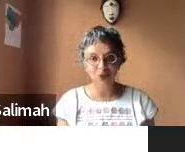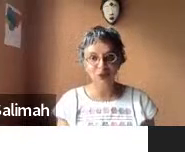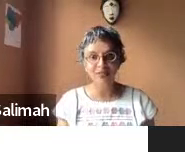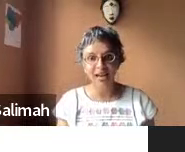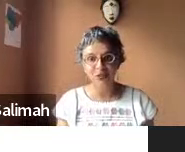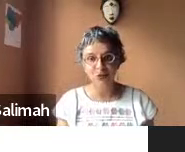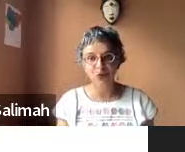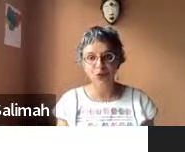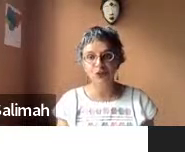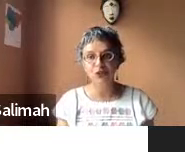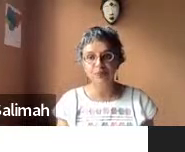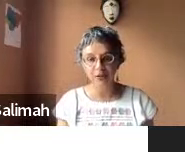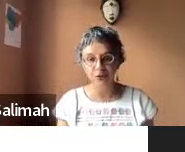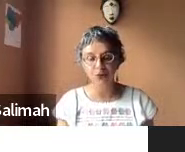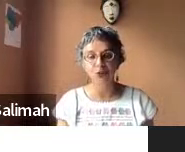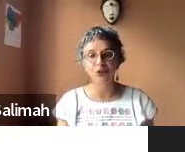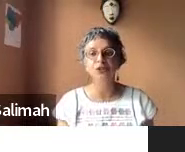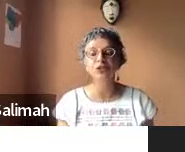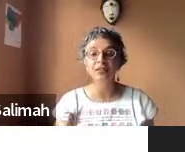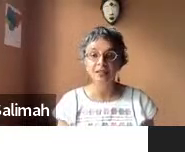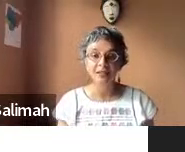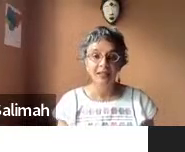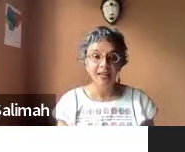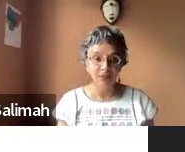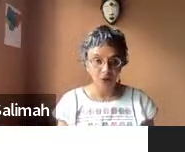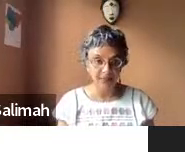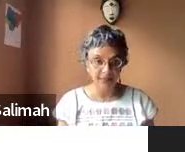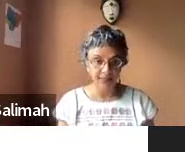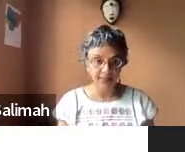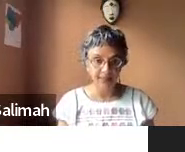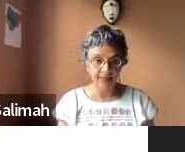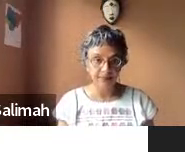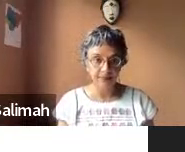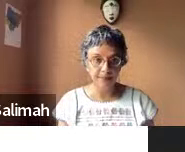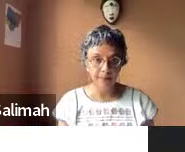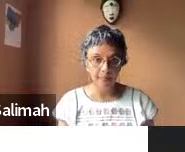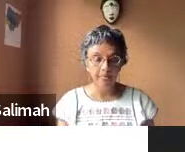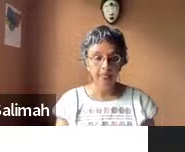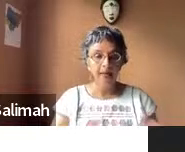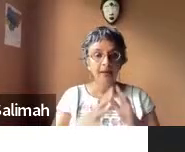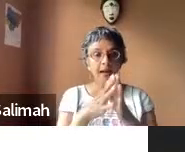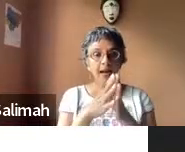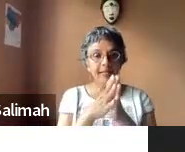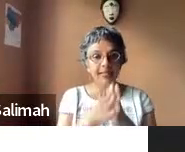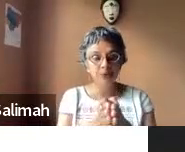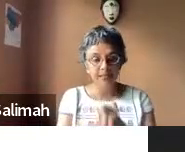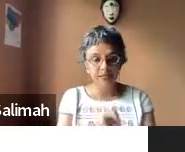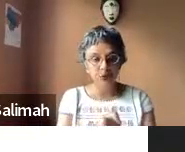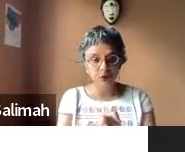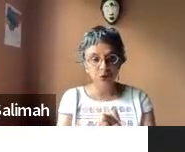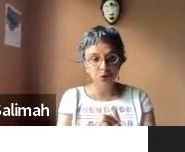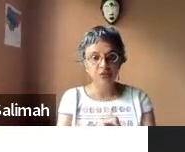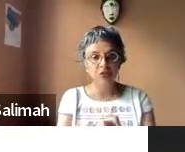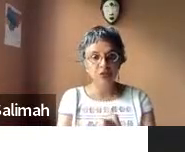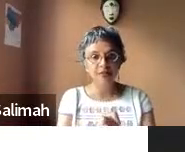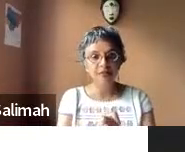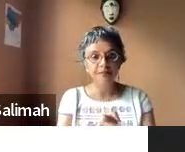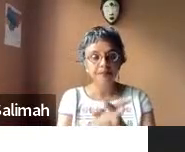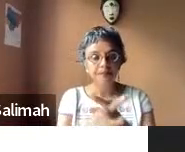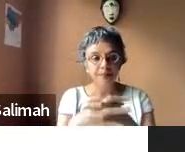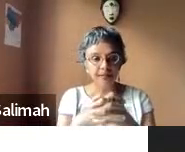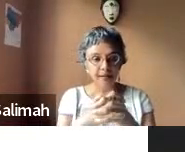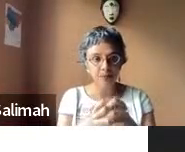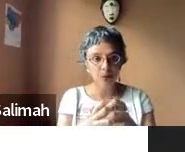agricultural workers, casual workers, migrant workers, and artisans. A key research